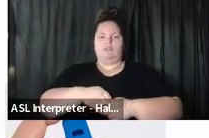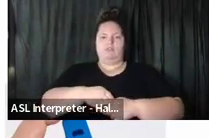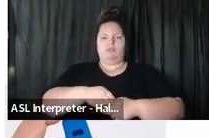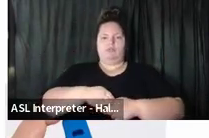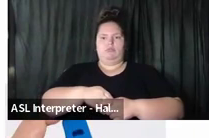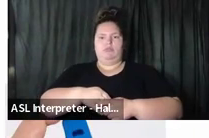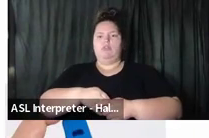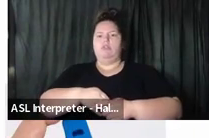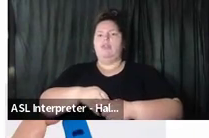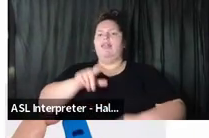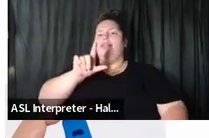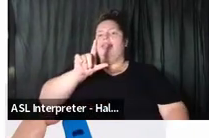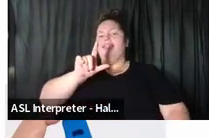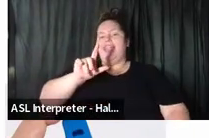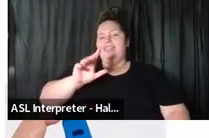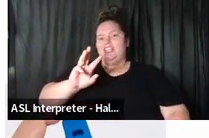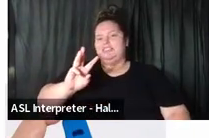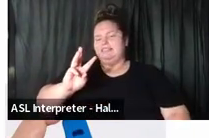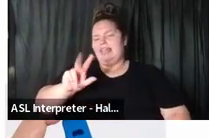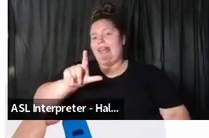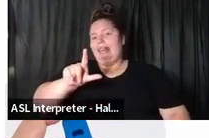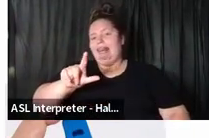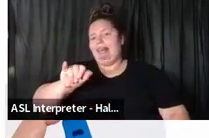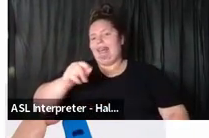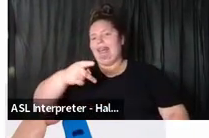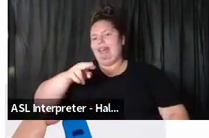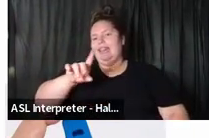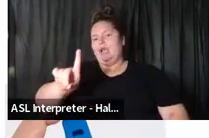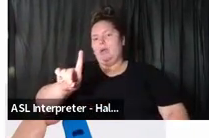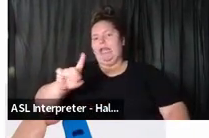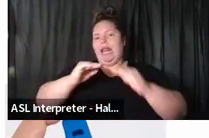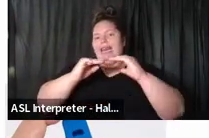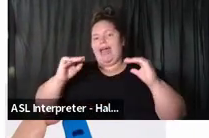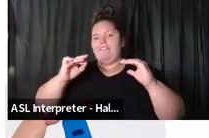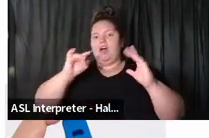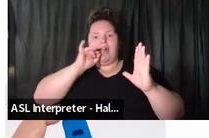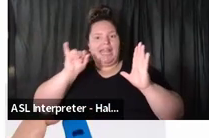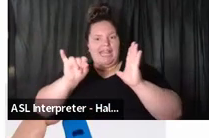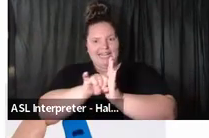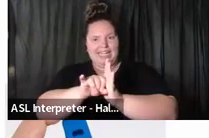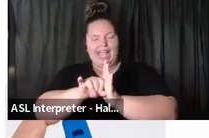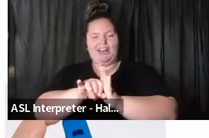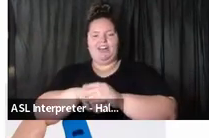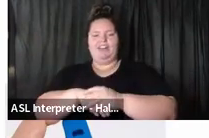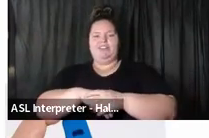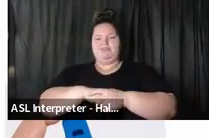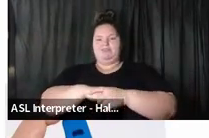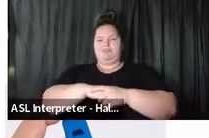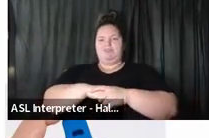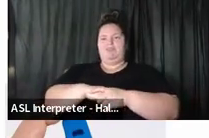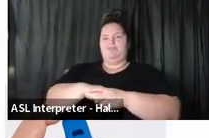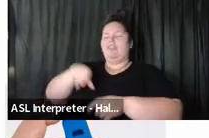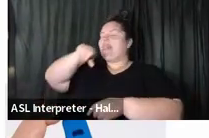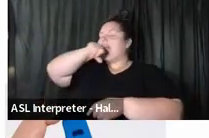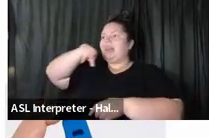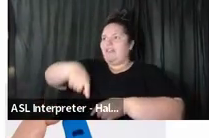Liquid level indicator. I love this one. I never get it. I'm always like, all right, I got it. And then I don't. Like, I know some